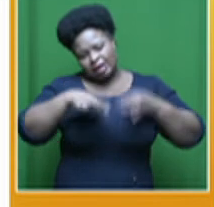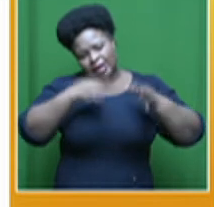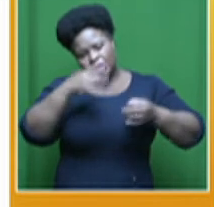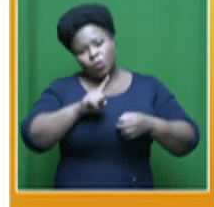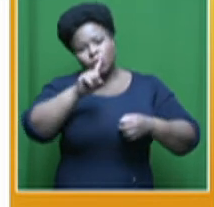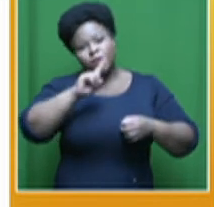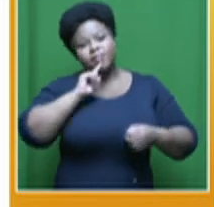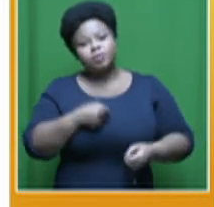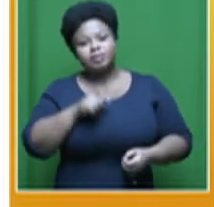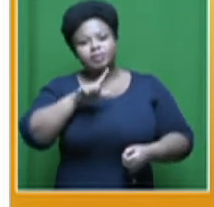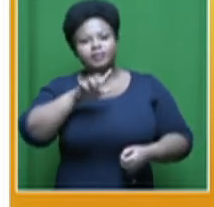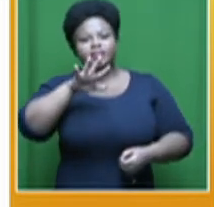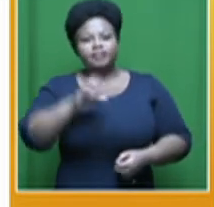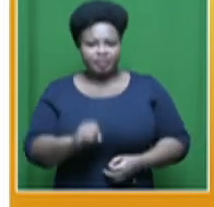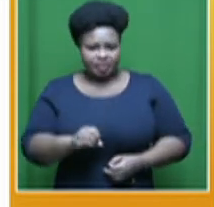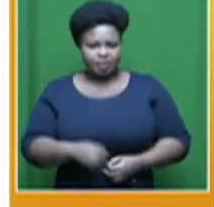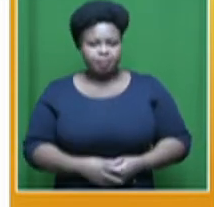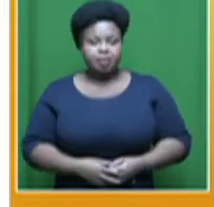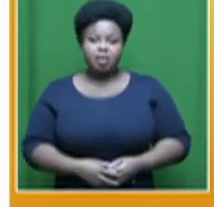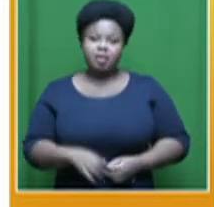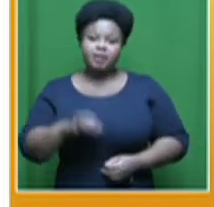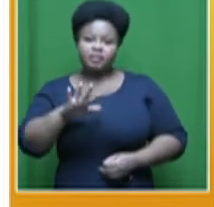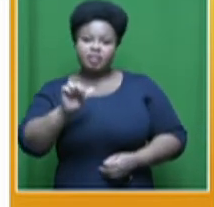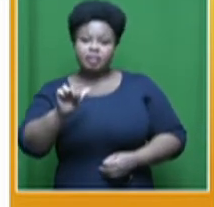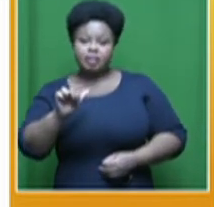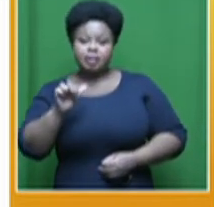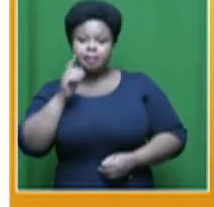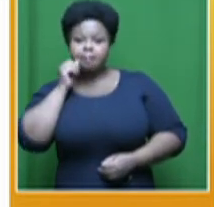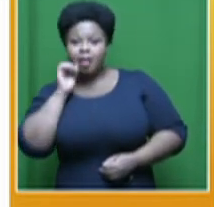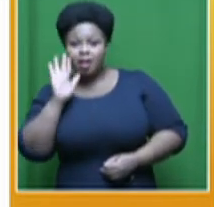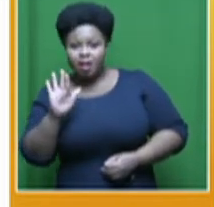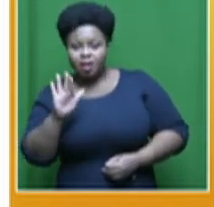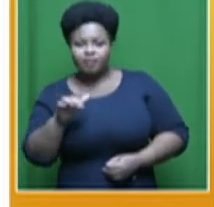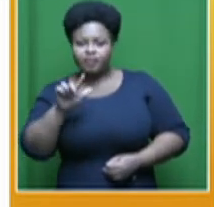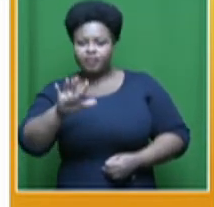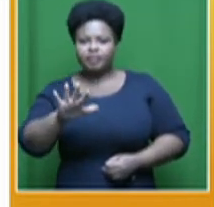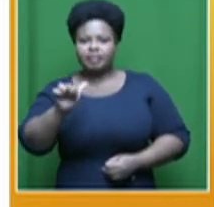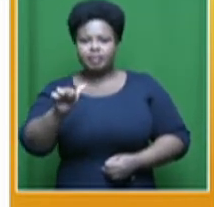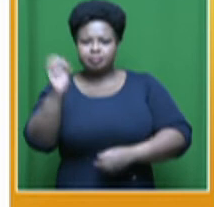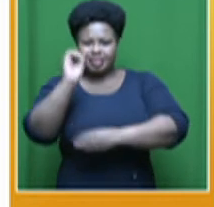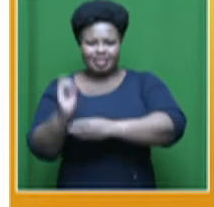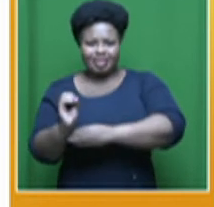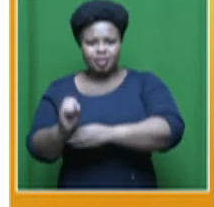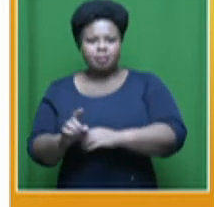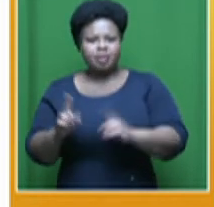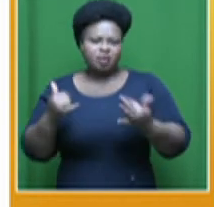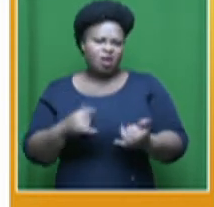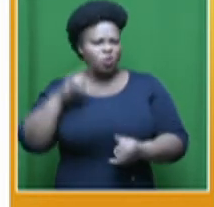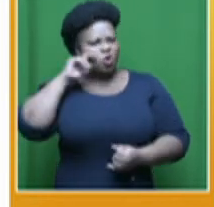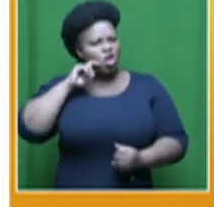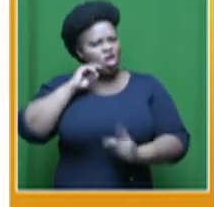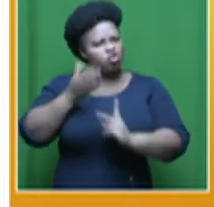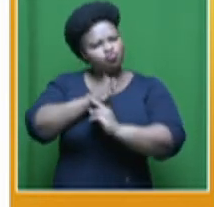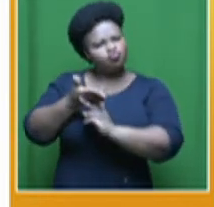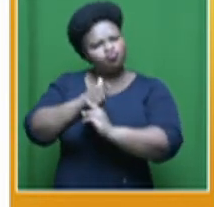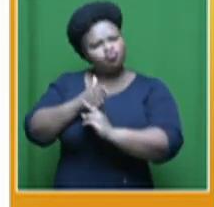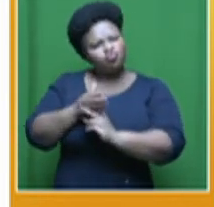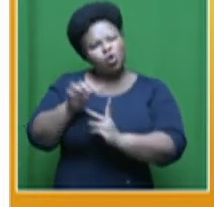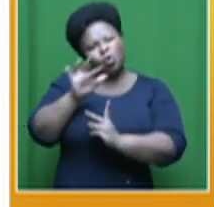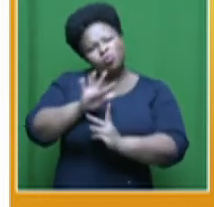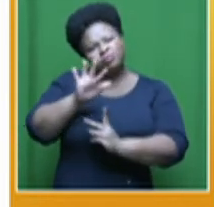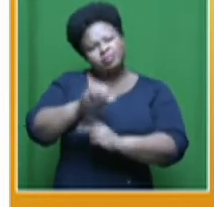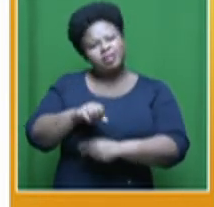1,750 of them. 56% of them were male. Importantly, in this study, the median age of participants was roughly